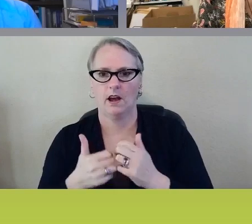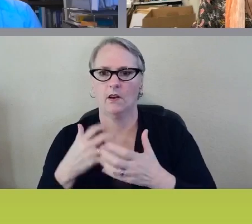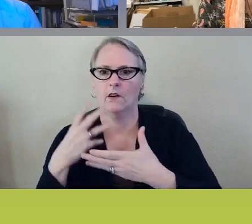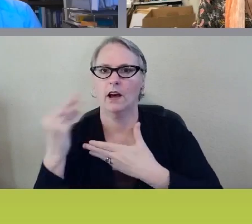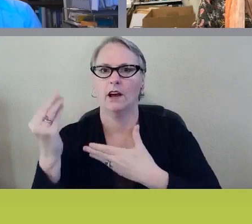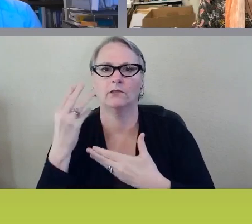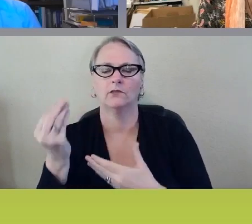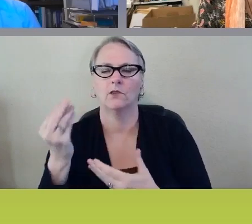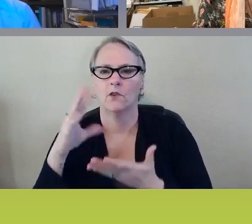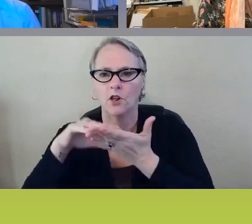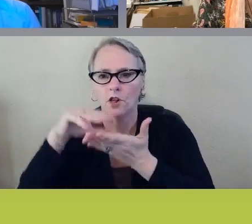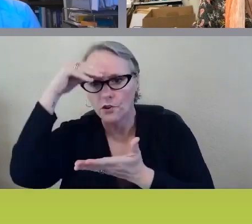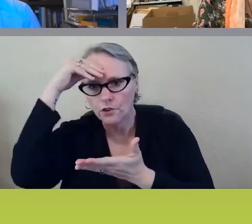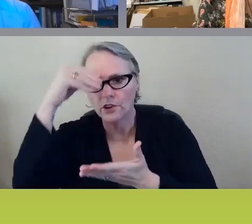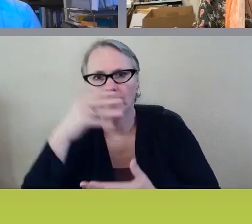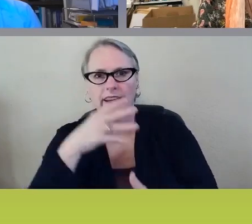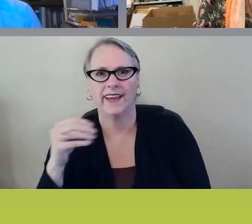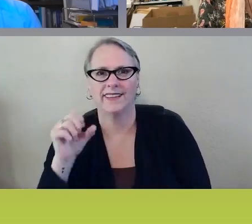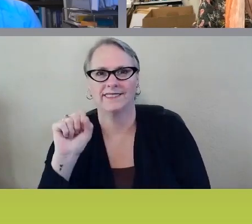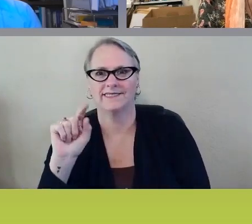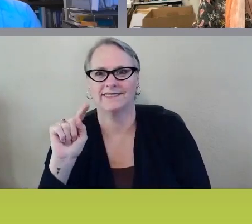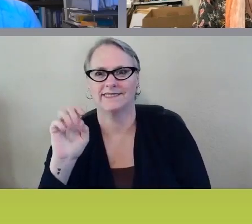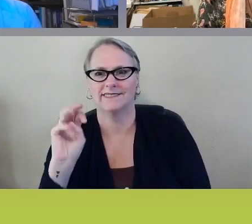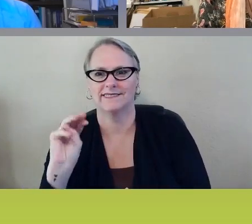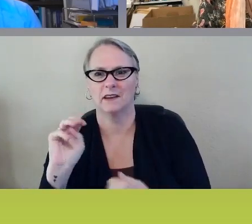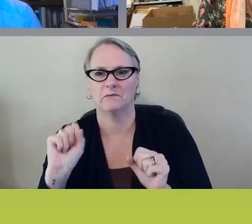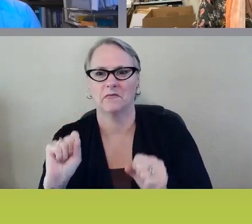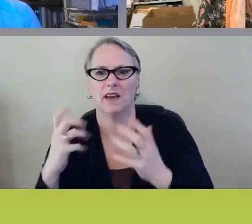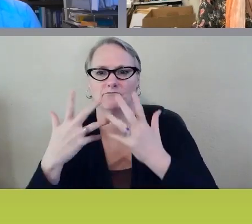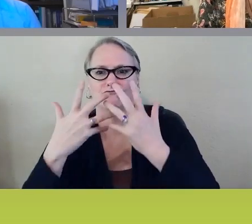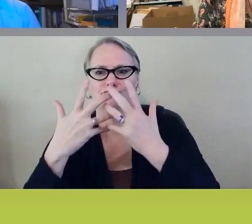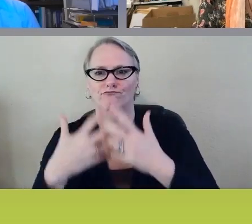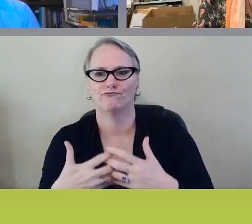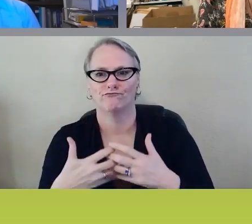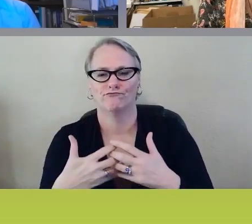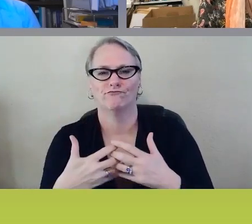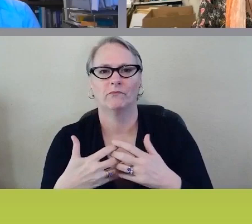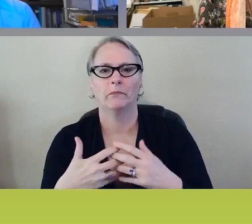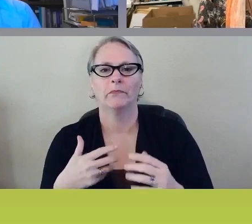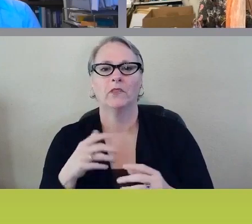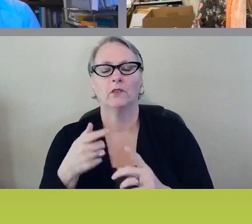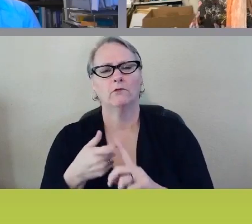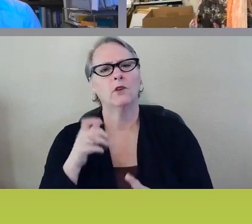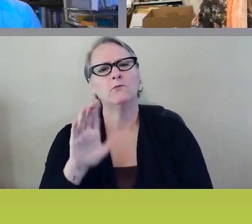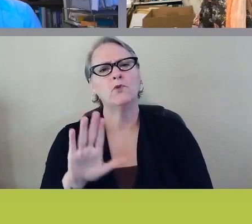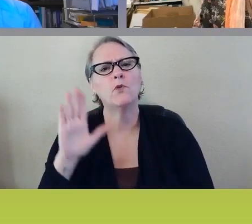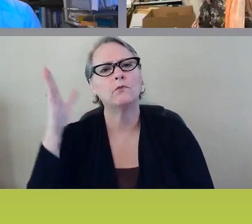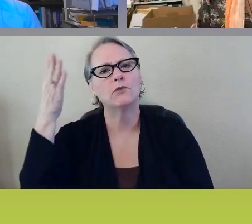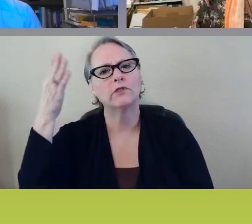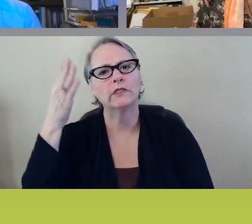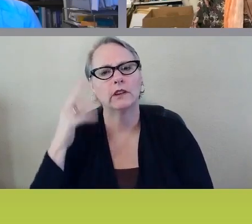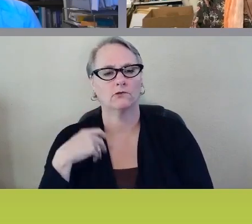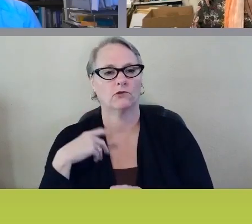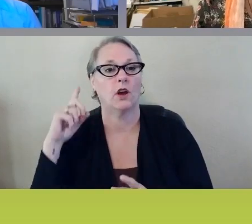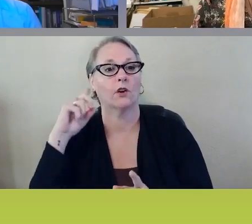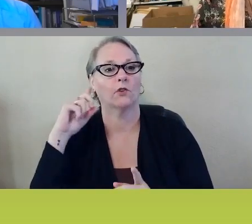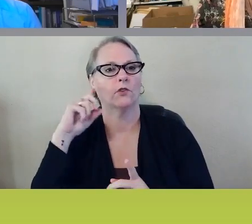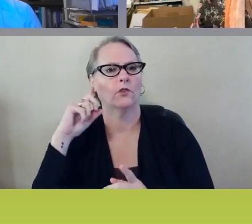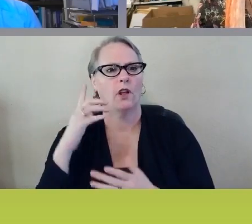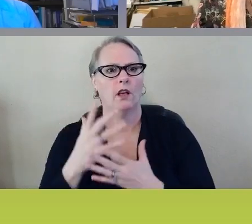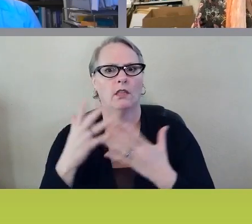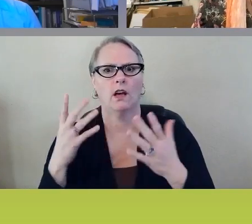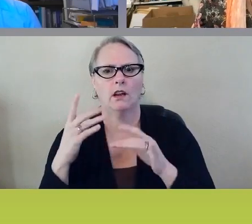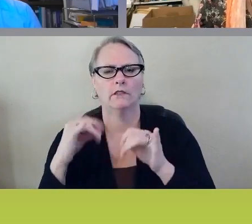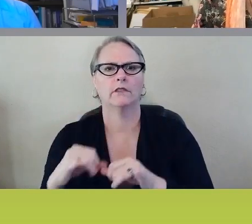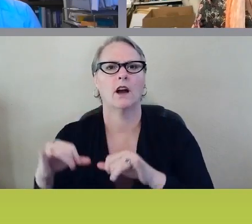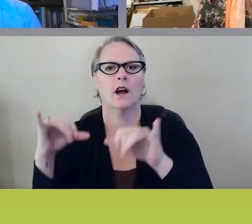and STEM can go together. So from your presentation, I heard a lot of common themes from